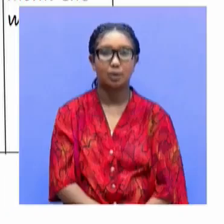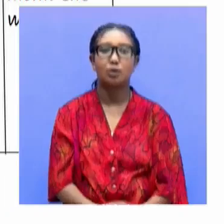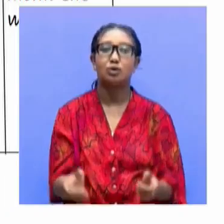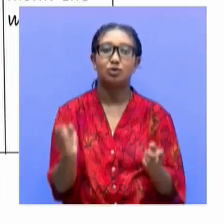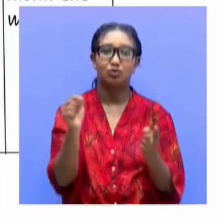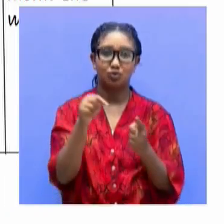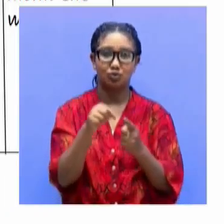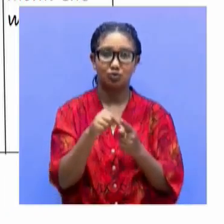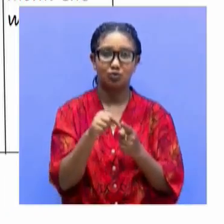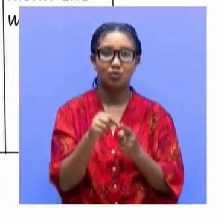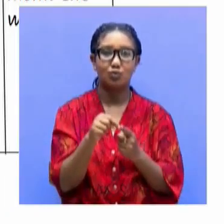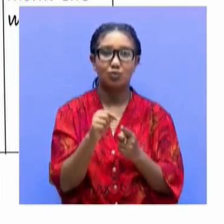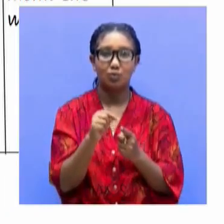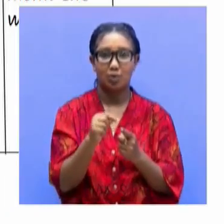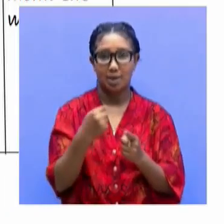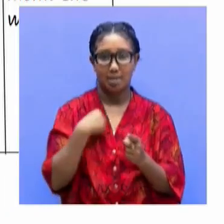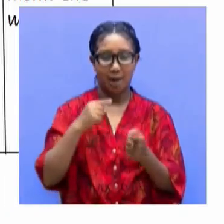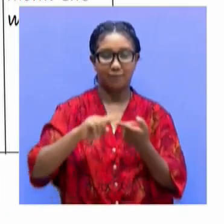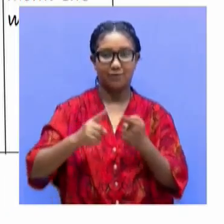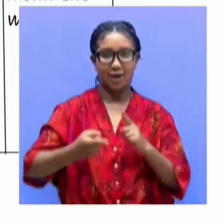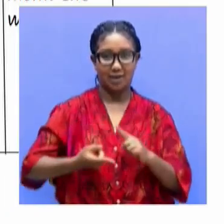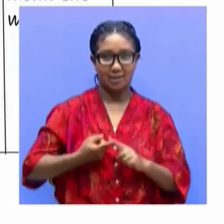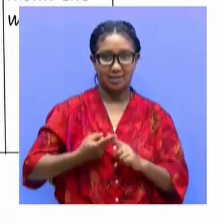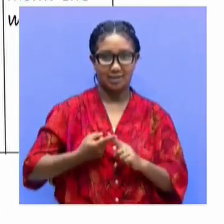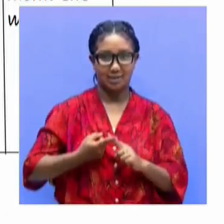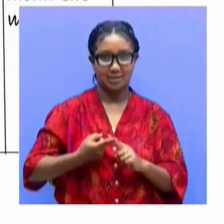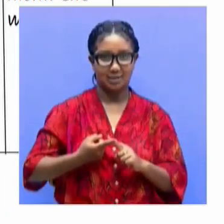to my friends.